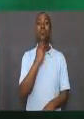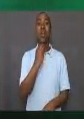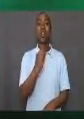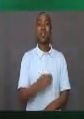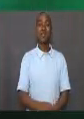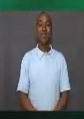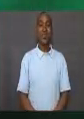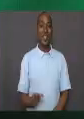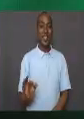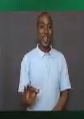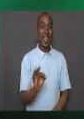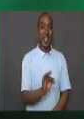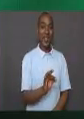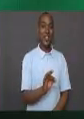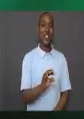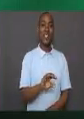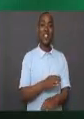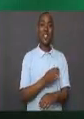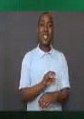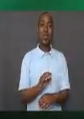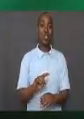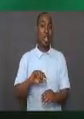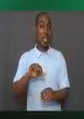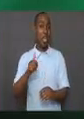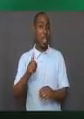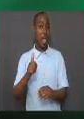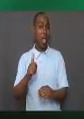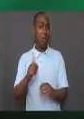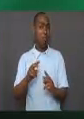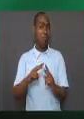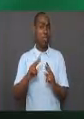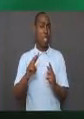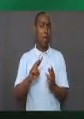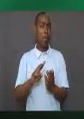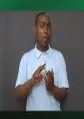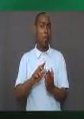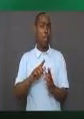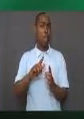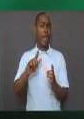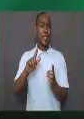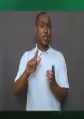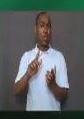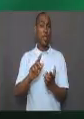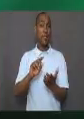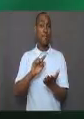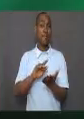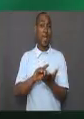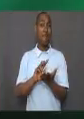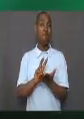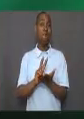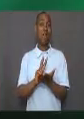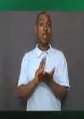Plant cells also contain a larger central vacuole, which